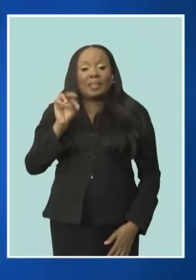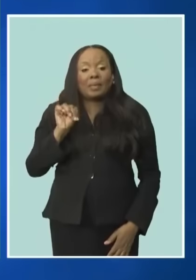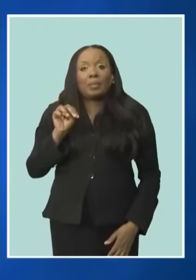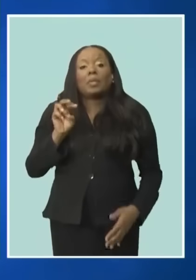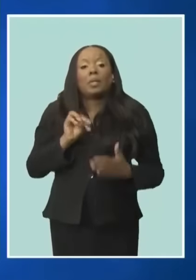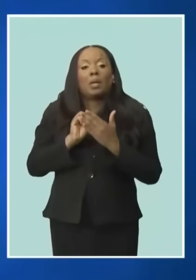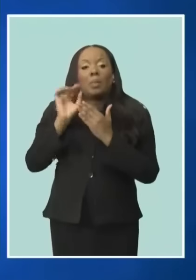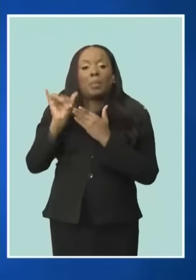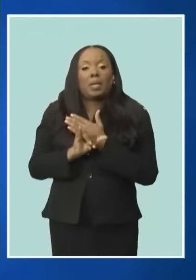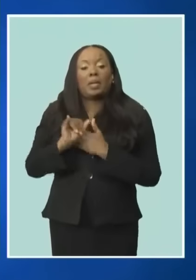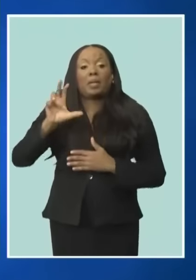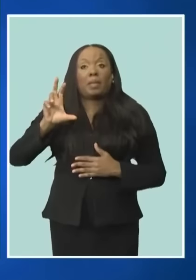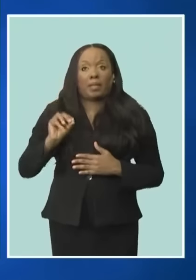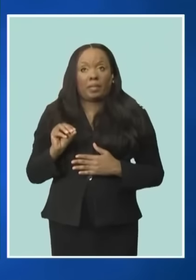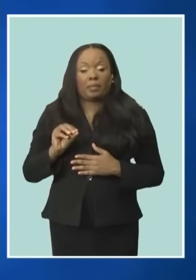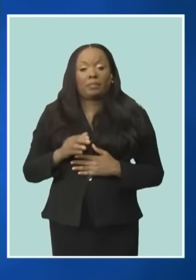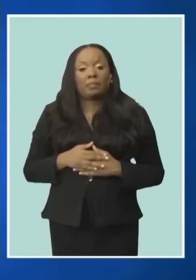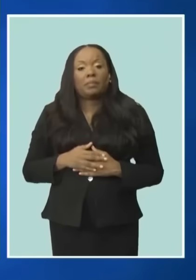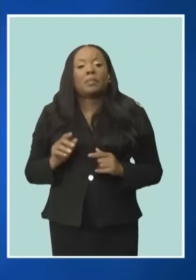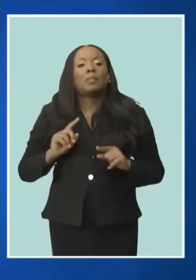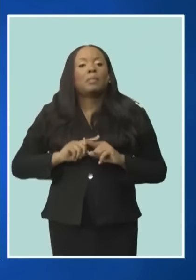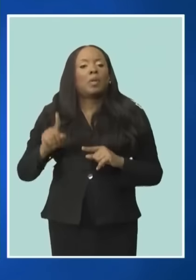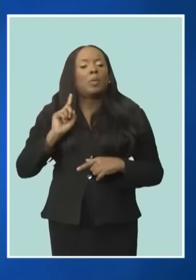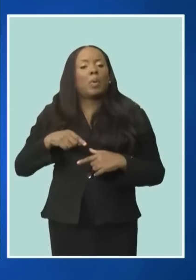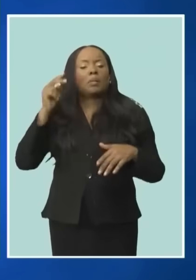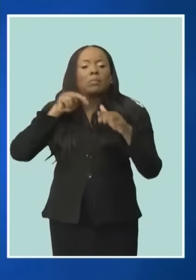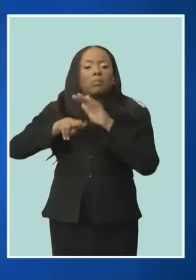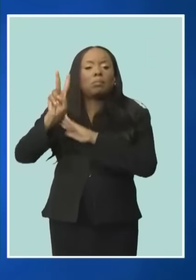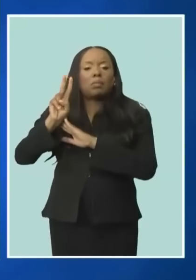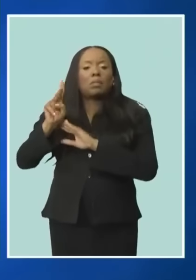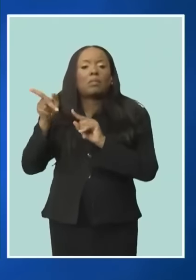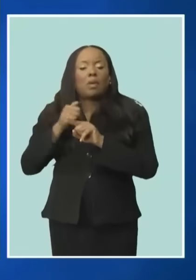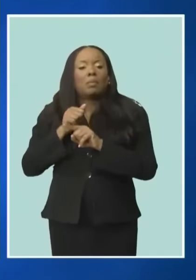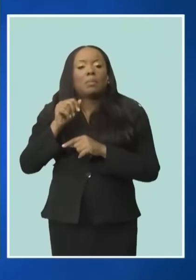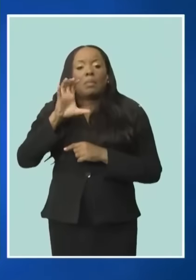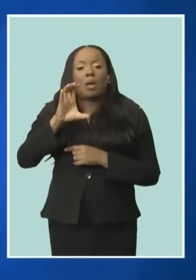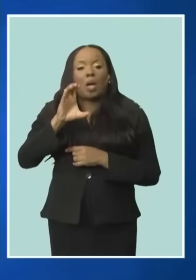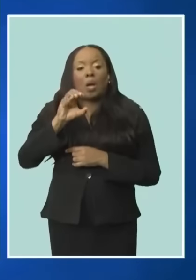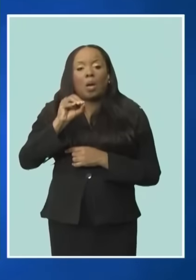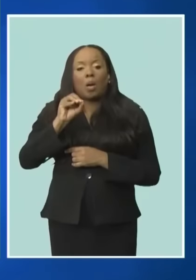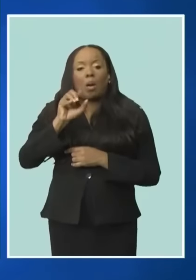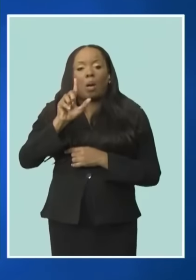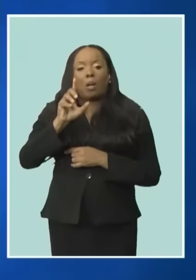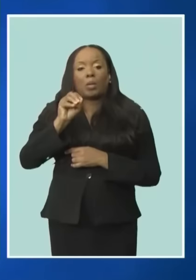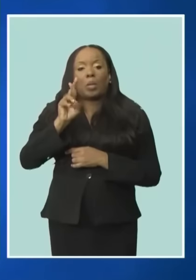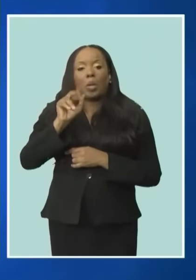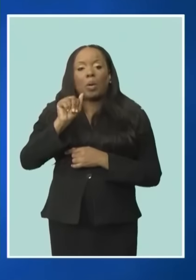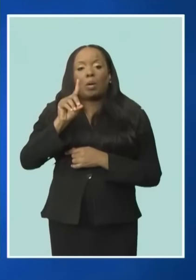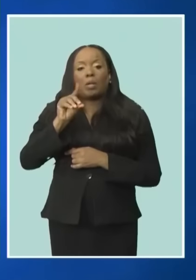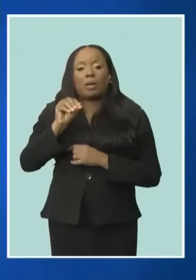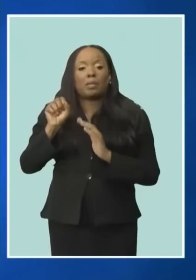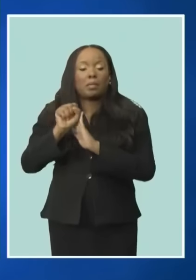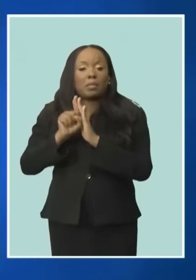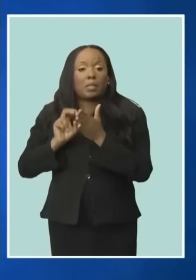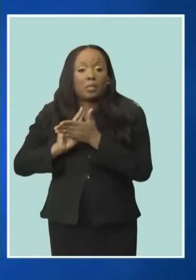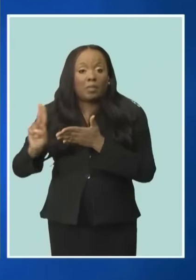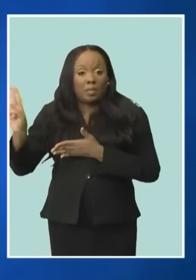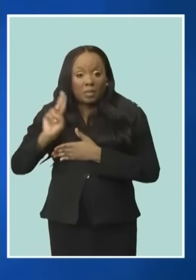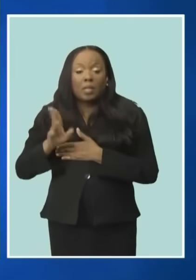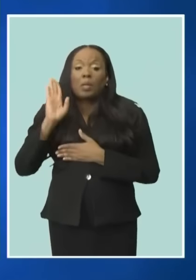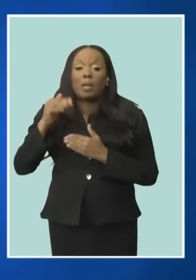30th. However, he says, according to projections from the Colorado State University, there will be 17 named storms, of